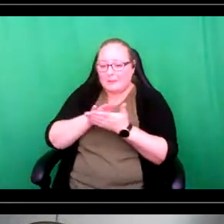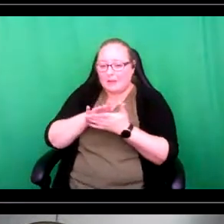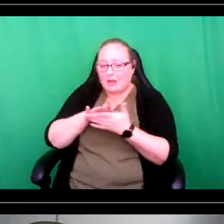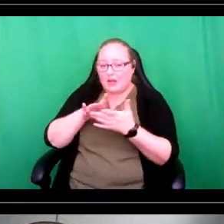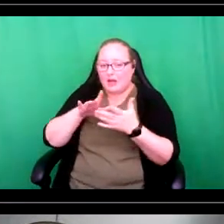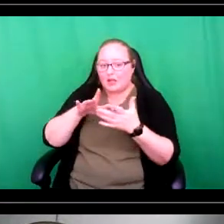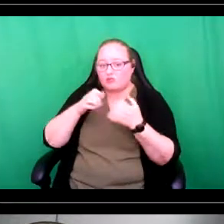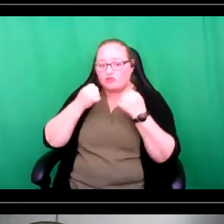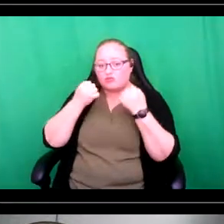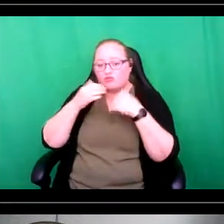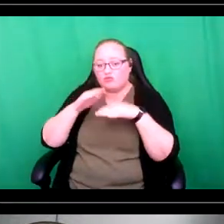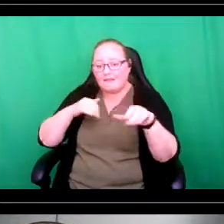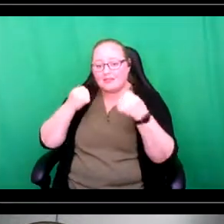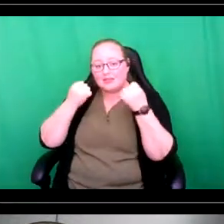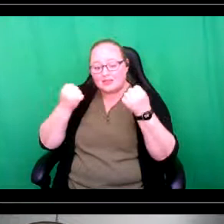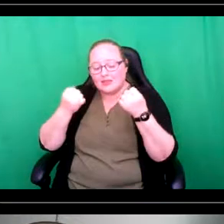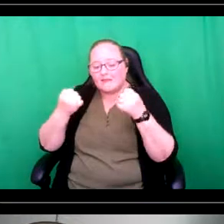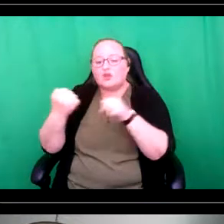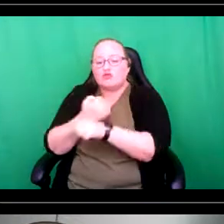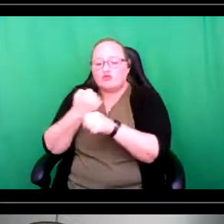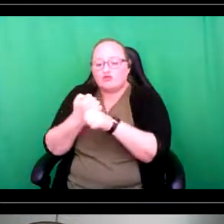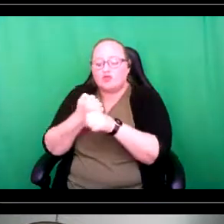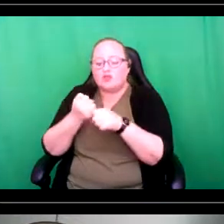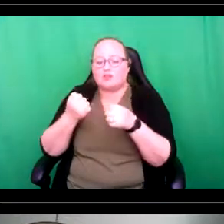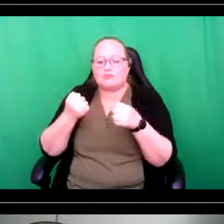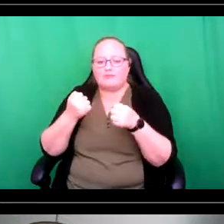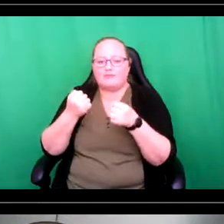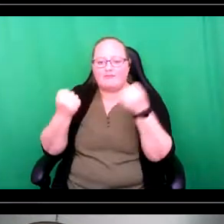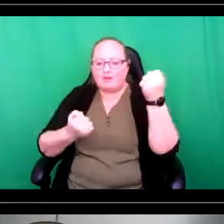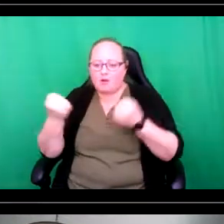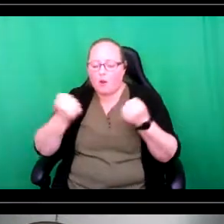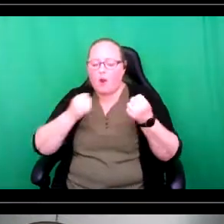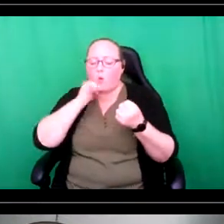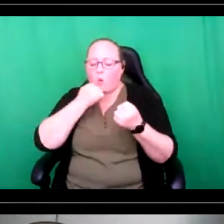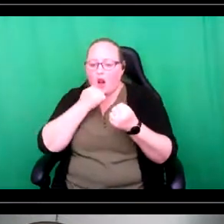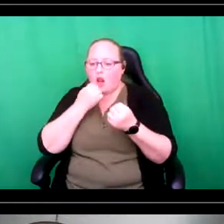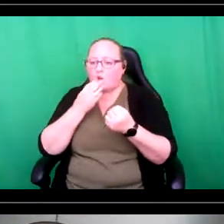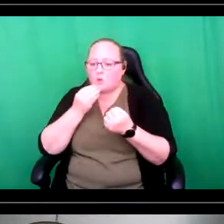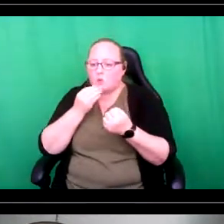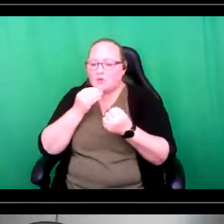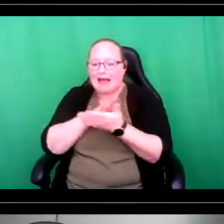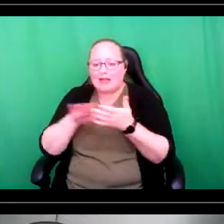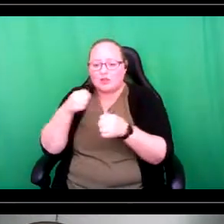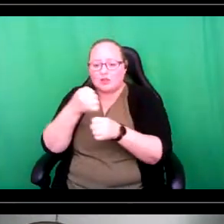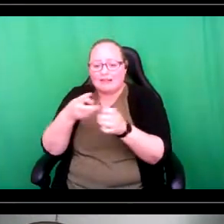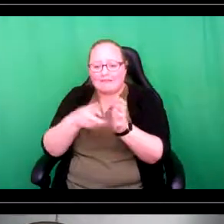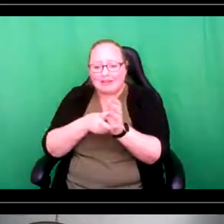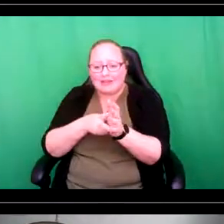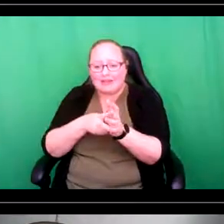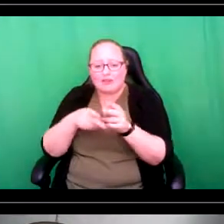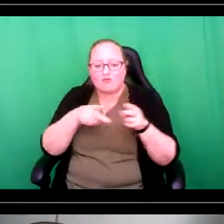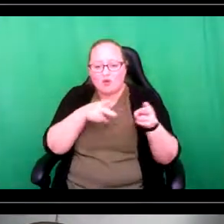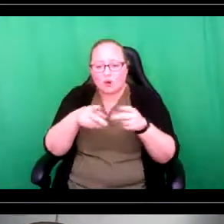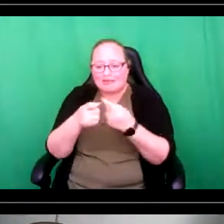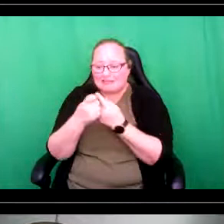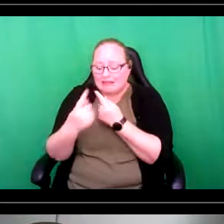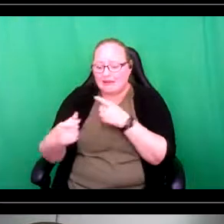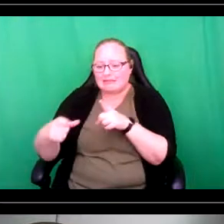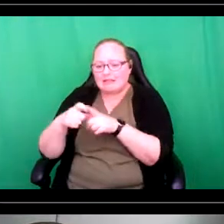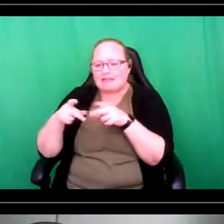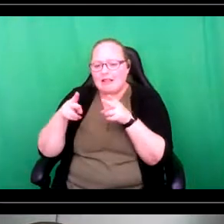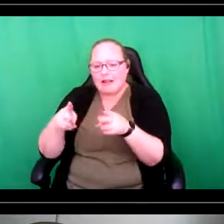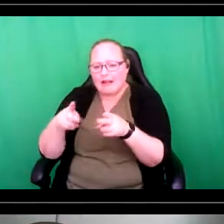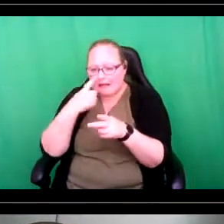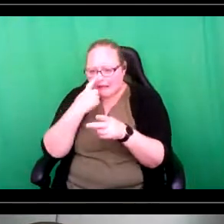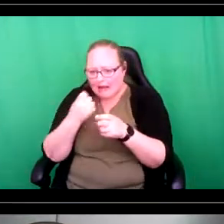what about the roads around Dennis's Lane and whether they're going to be used by HGVs. Sure. So I